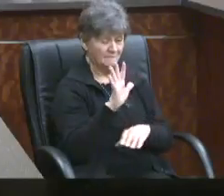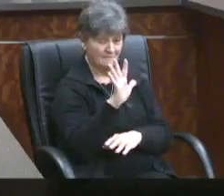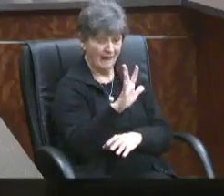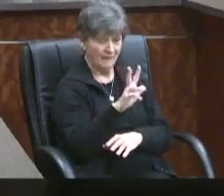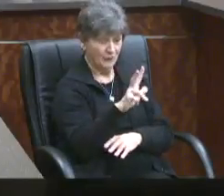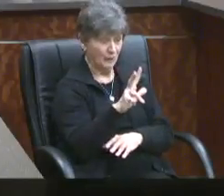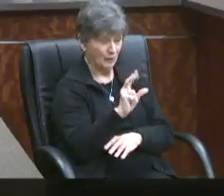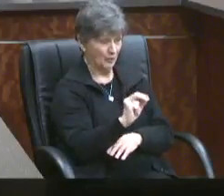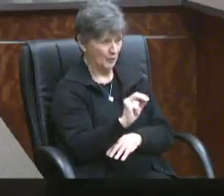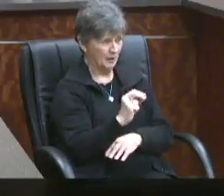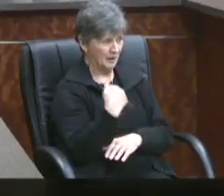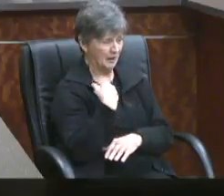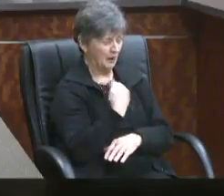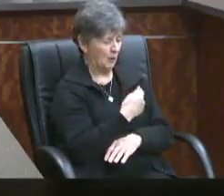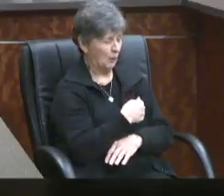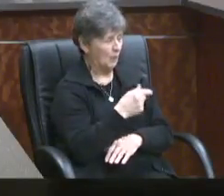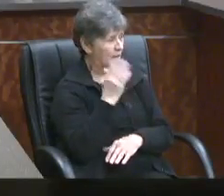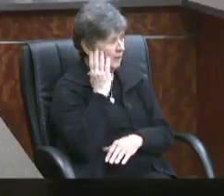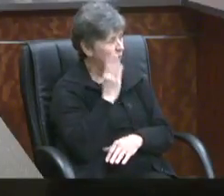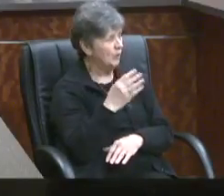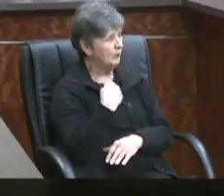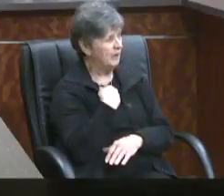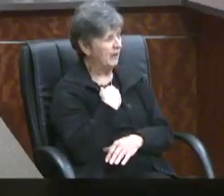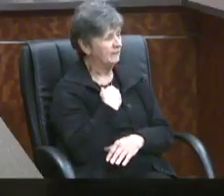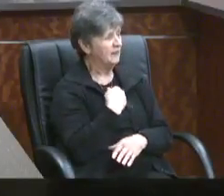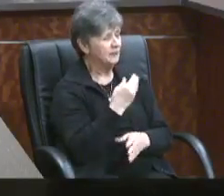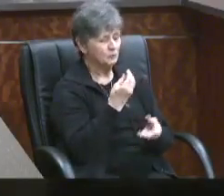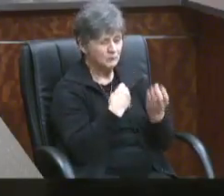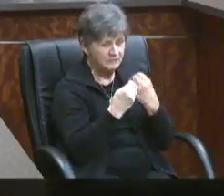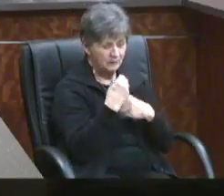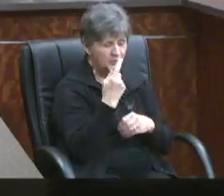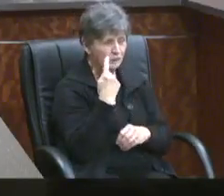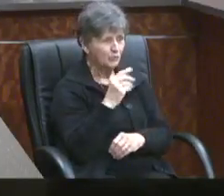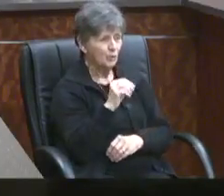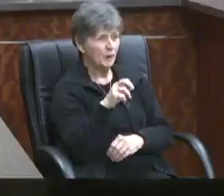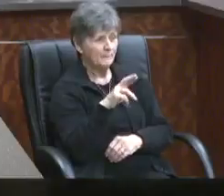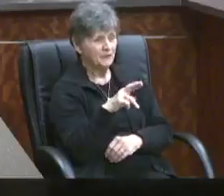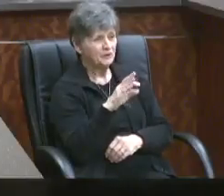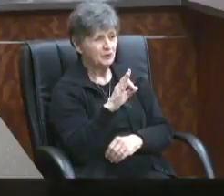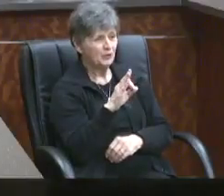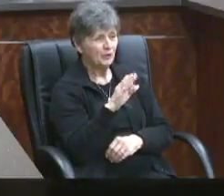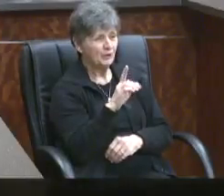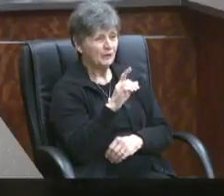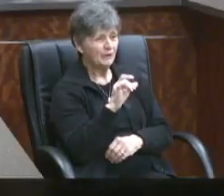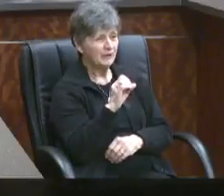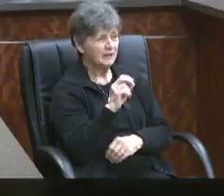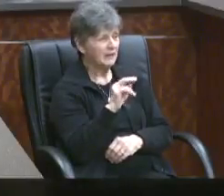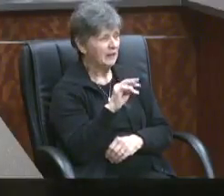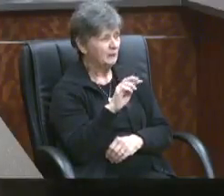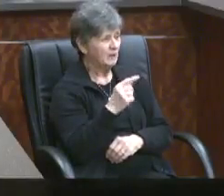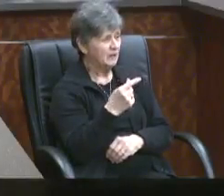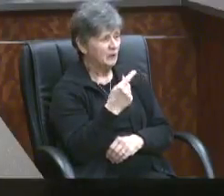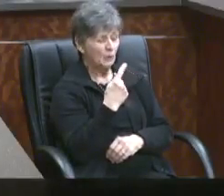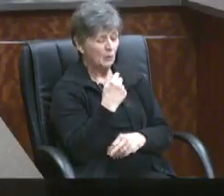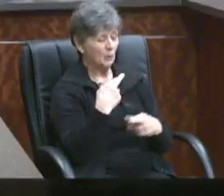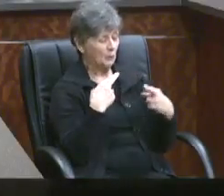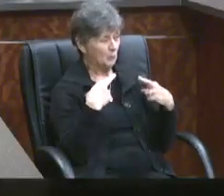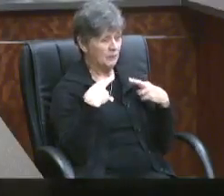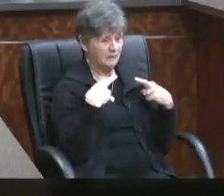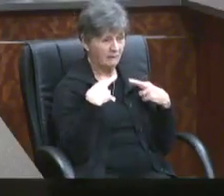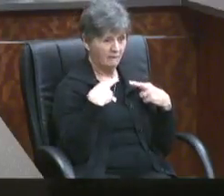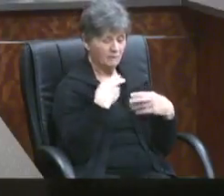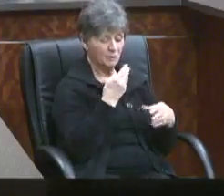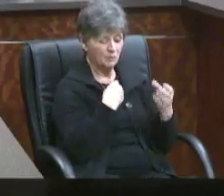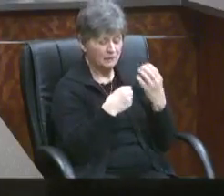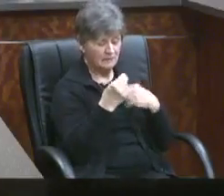we'll be having a reception for Mr. Flemion, who retired. Him and his family will be here. There'll be a reception out